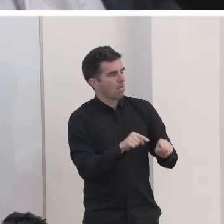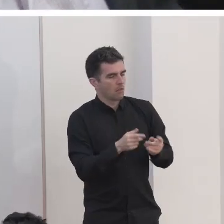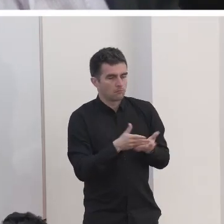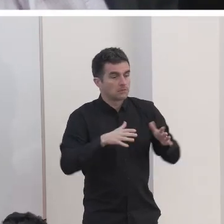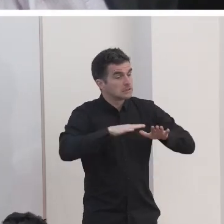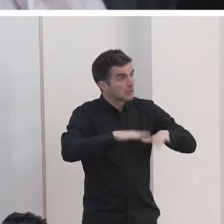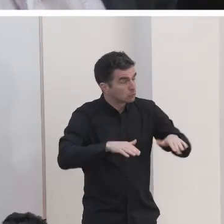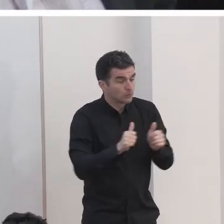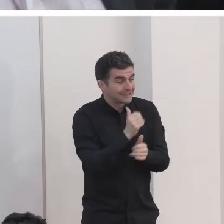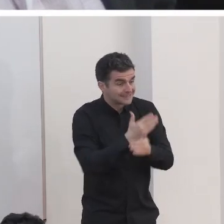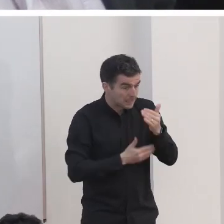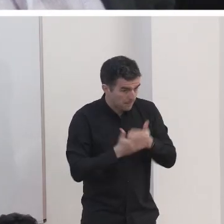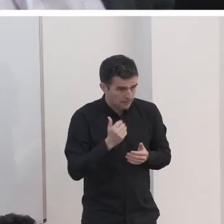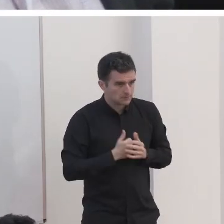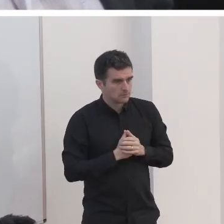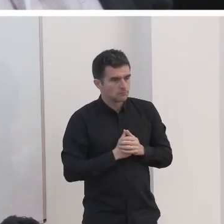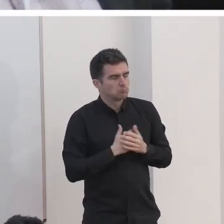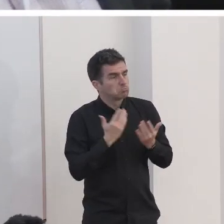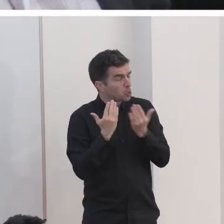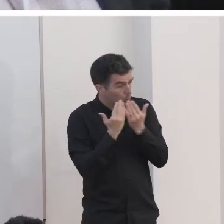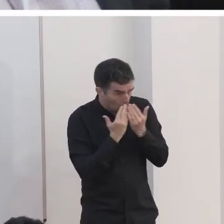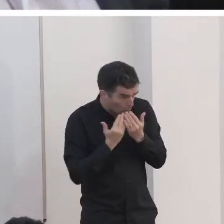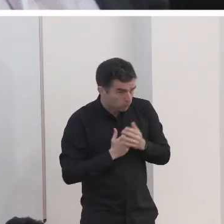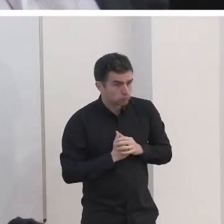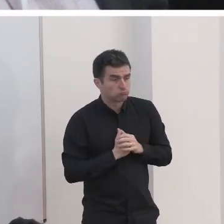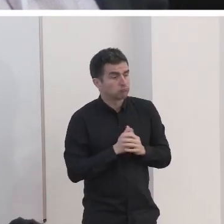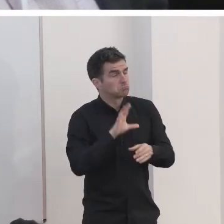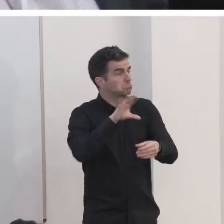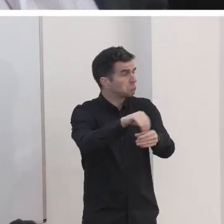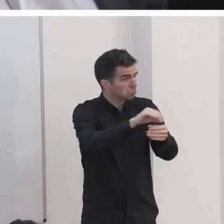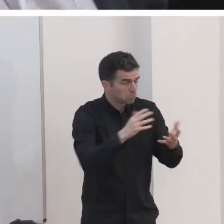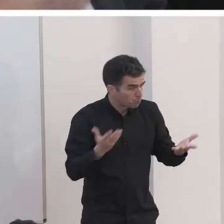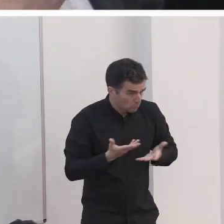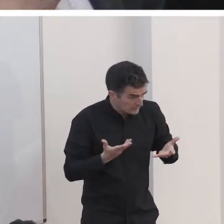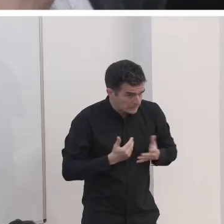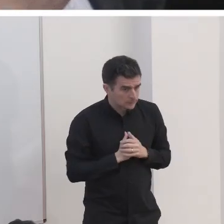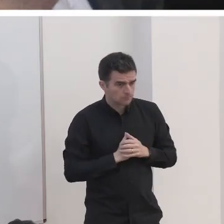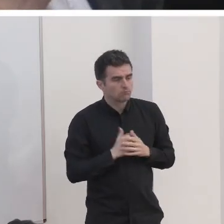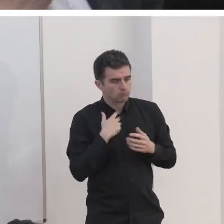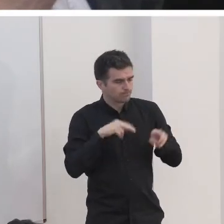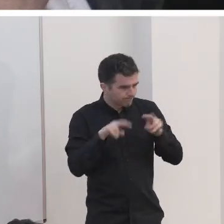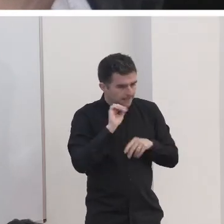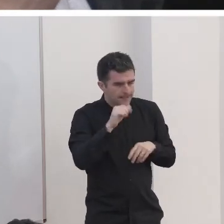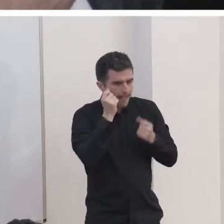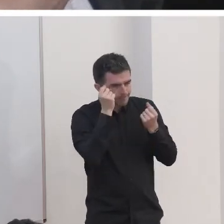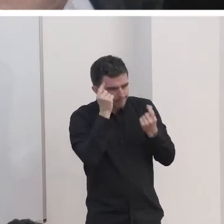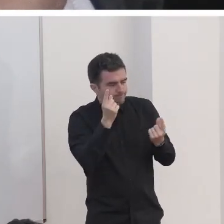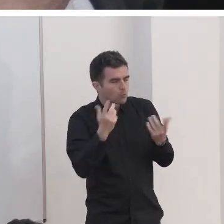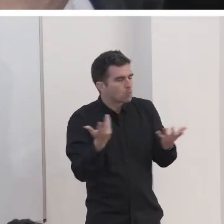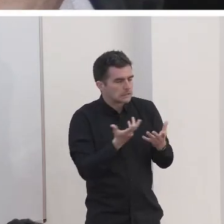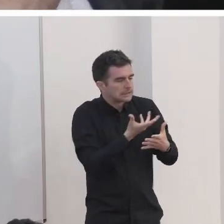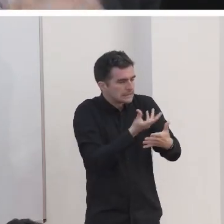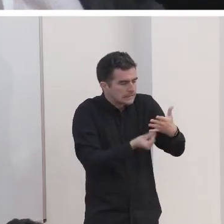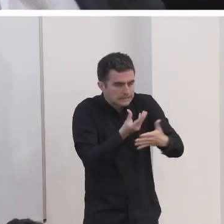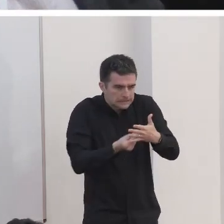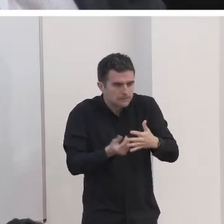big towns, within where you have the basic communities. No, but even those at the interior, it is very, very